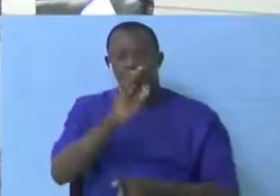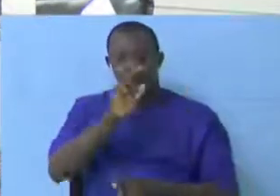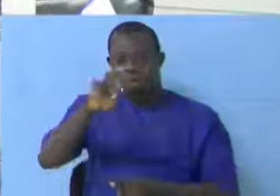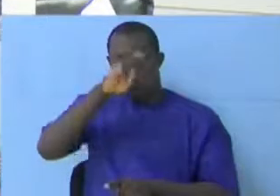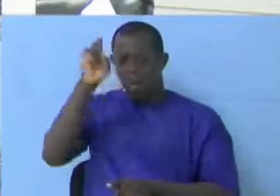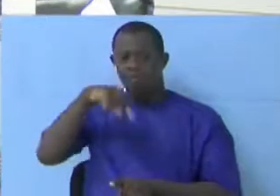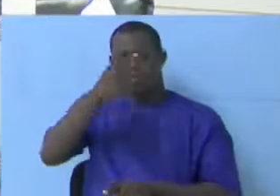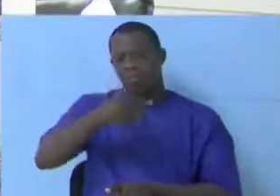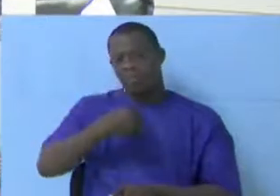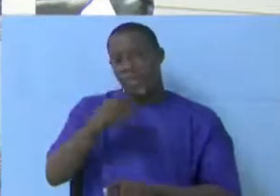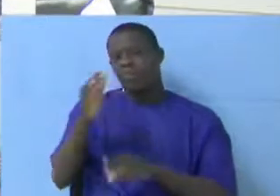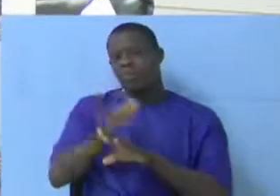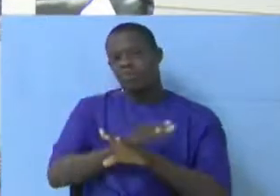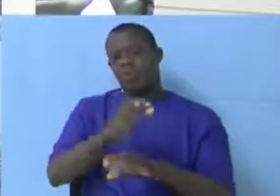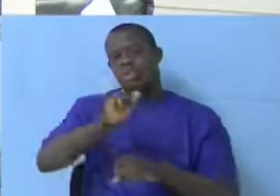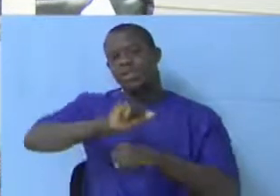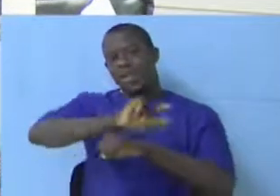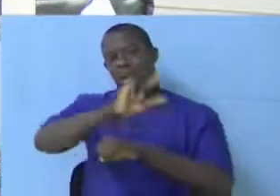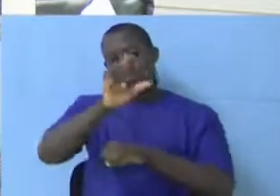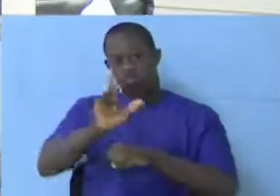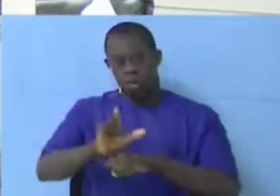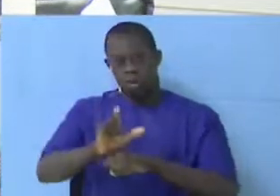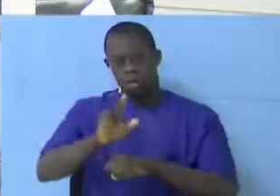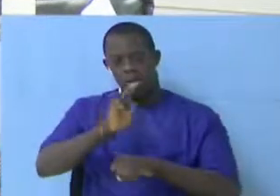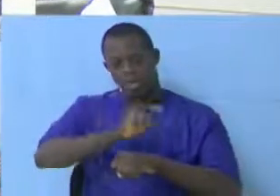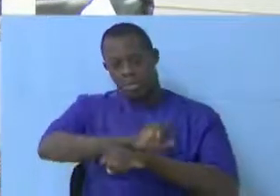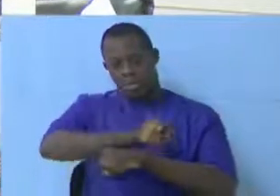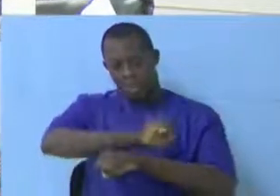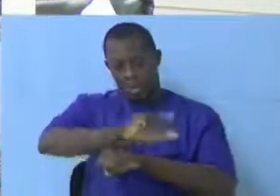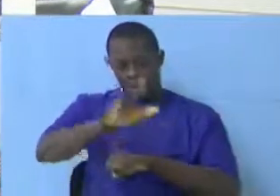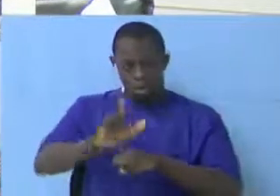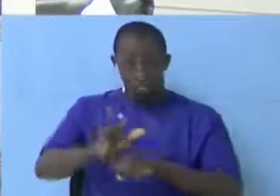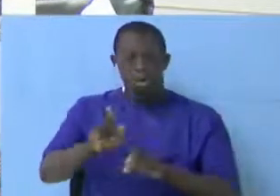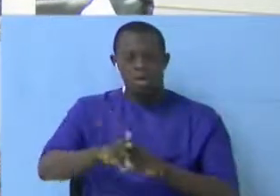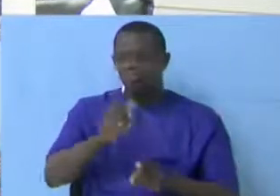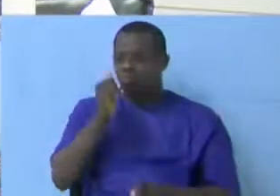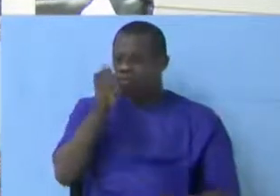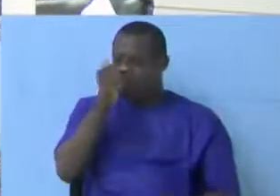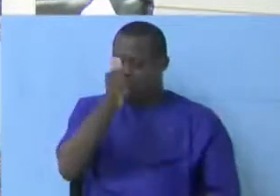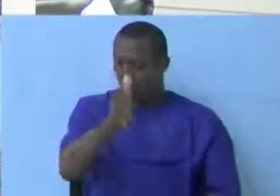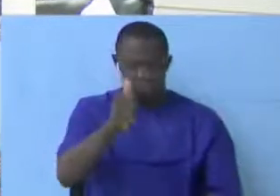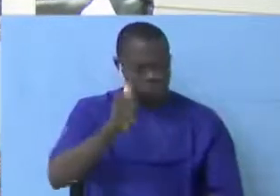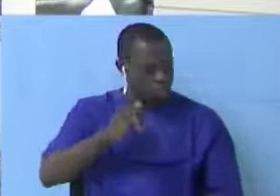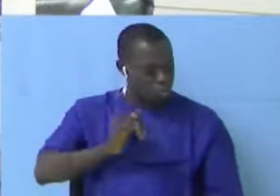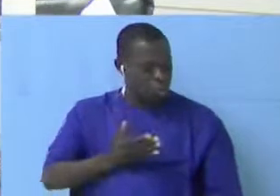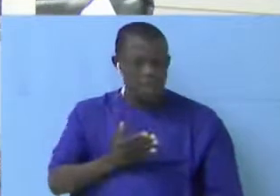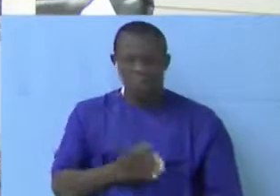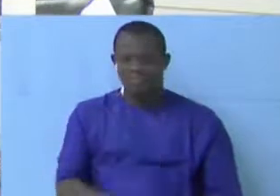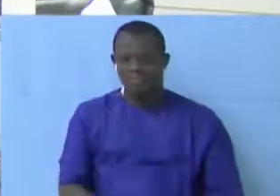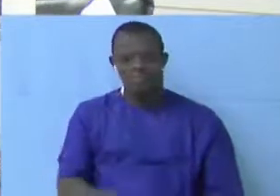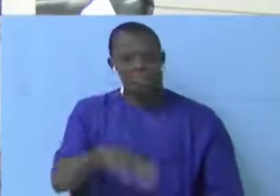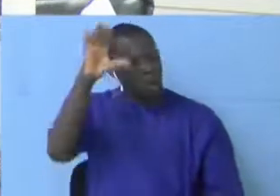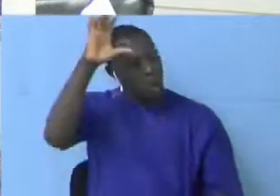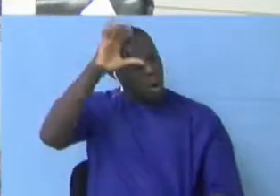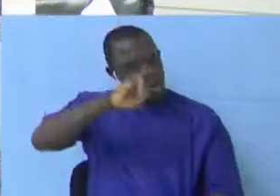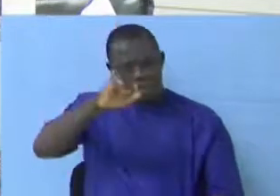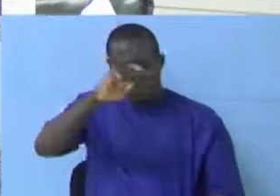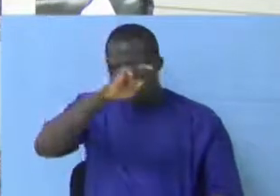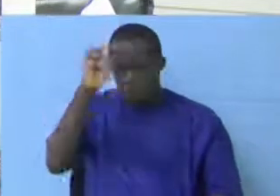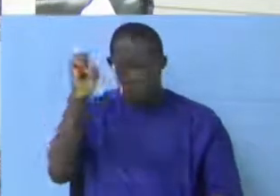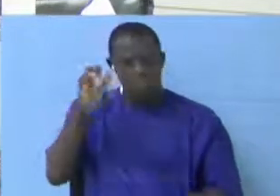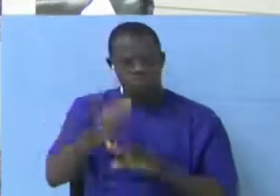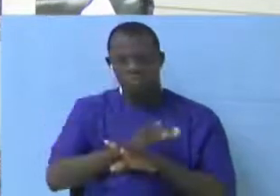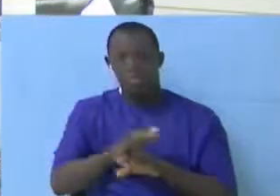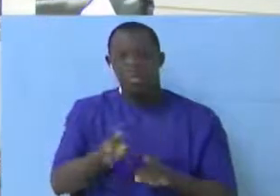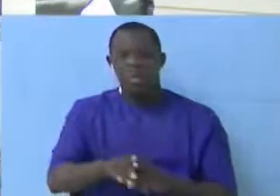But the difference was the person who was working for me was from Sierra Leone, but a very good lady. And she can do her job